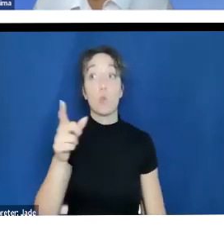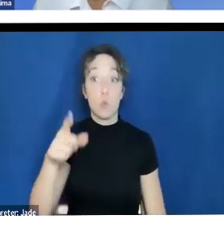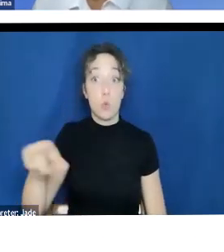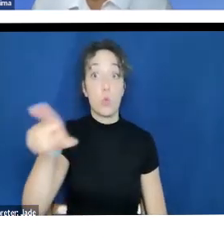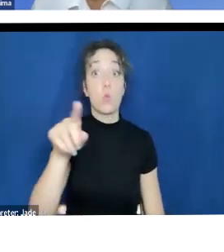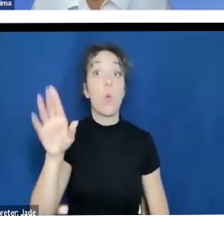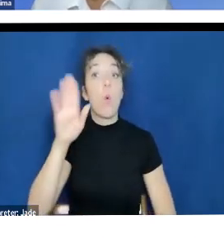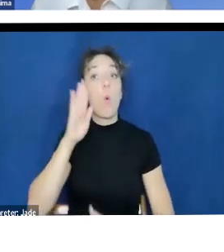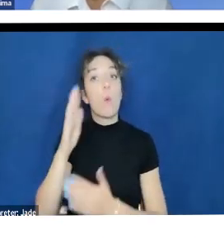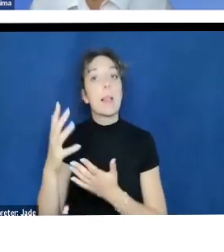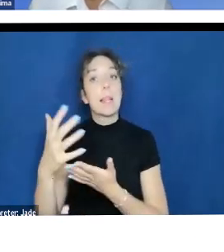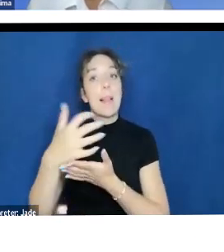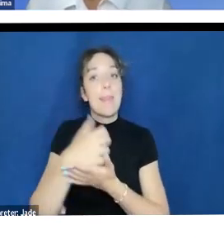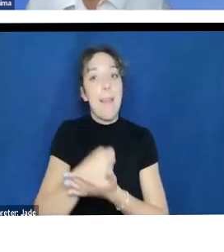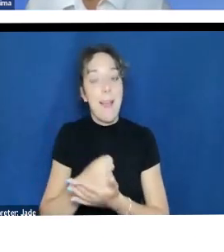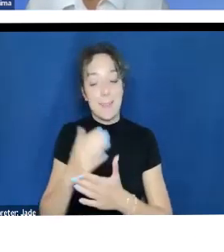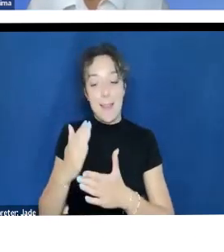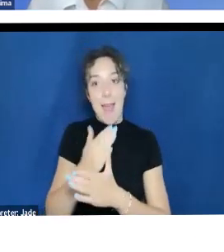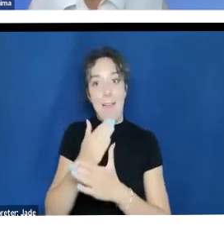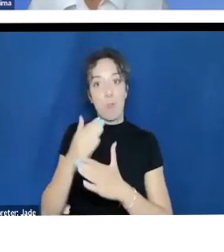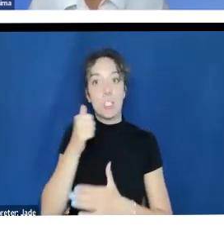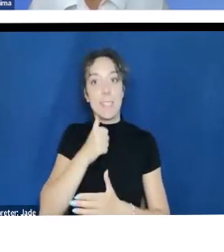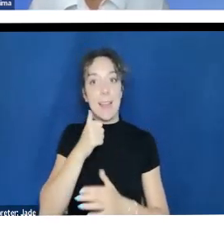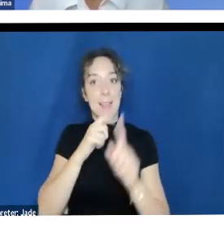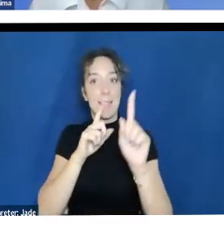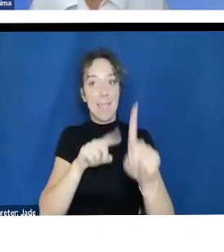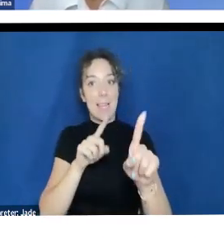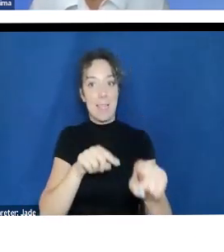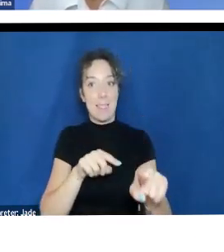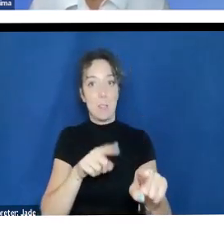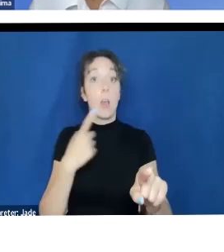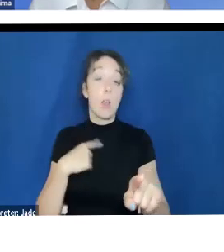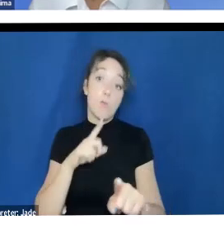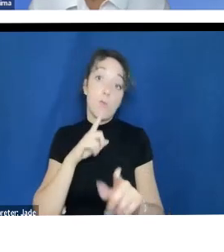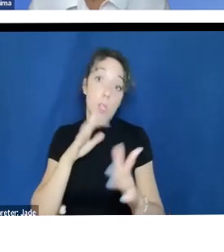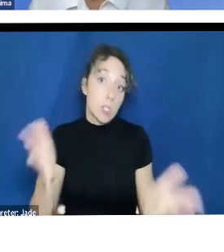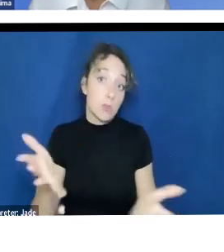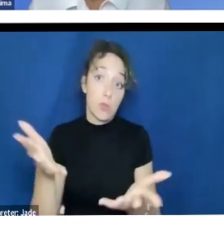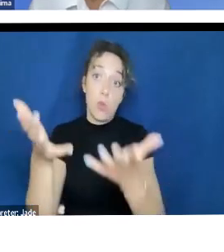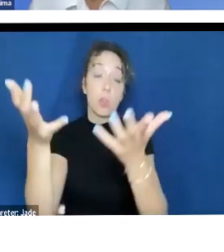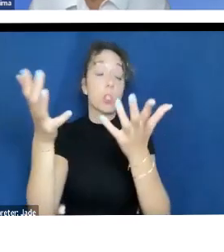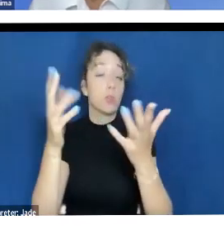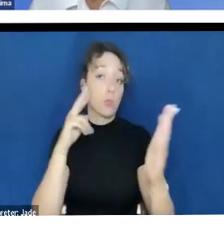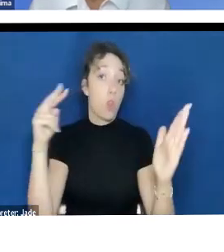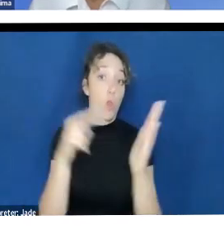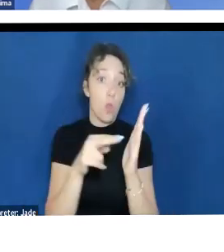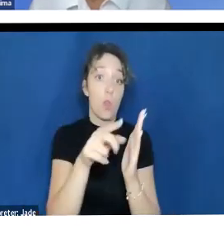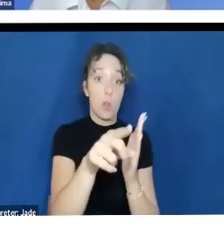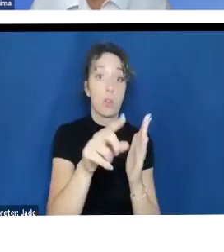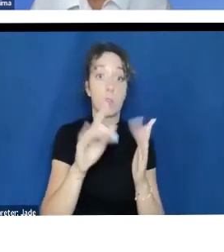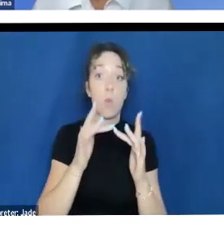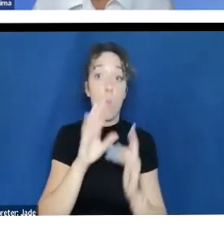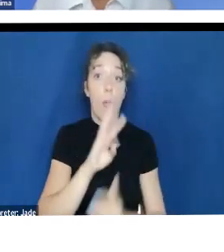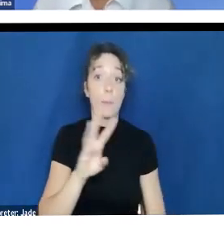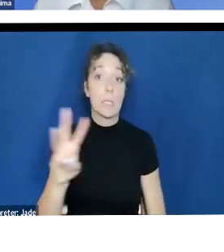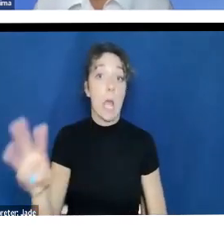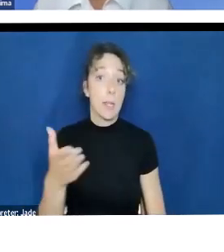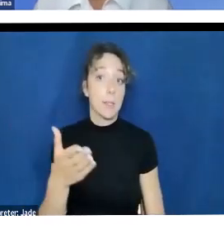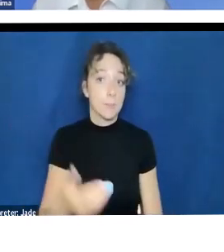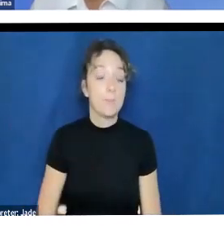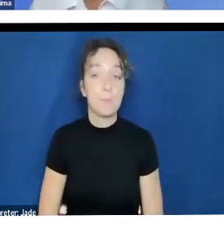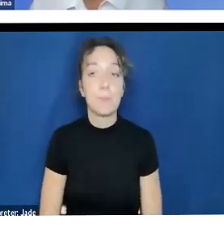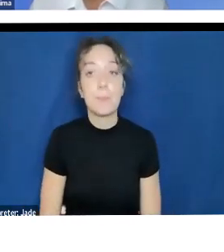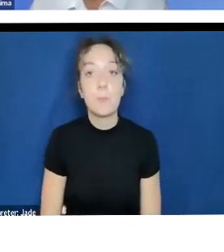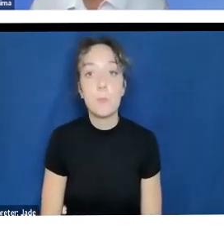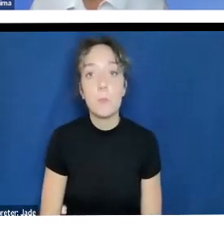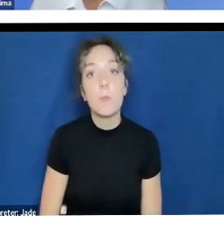guys will collect average daily attendance. So I really encourage you to really look at that at their website. You will